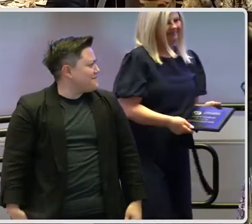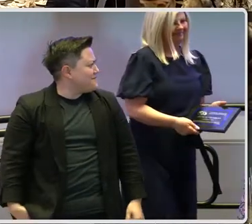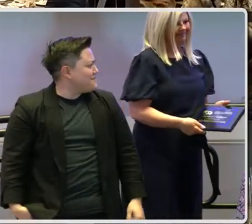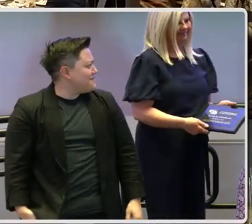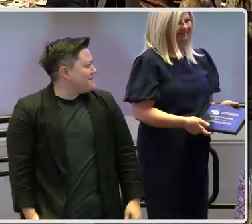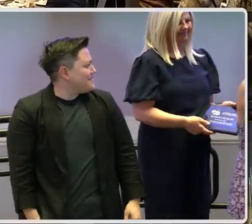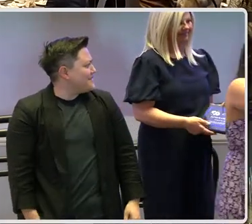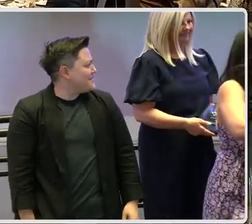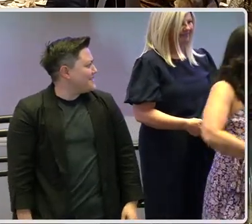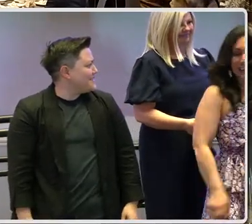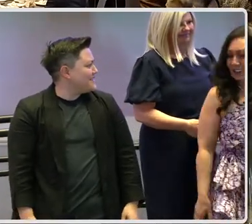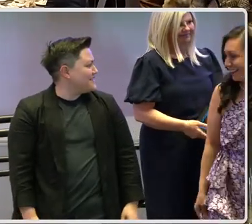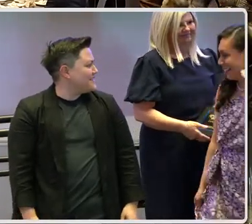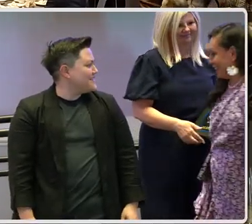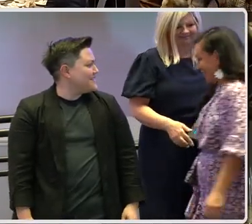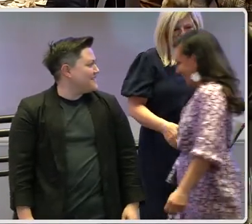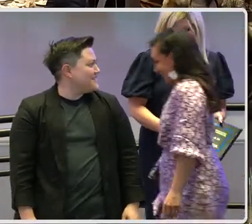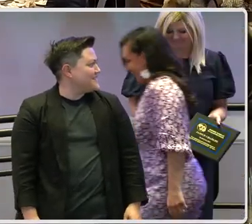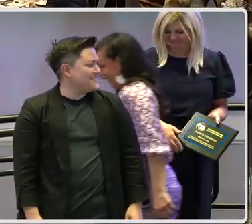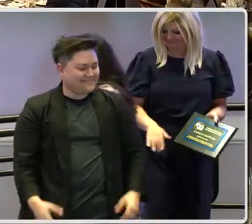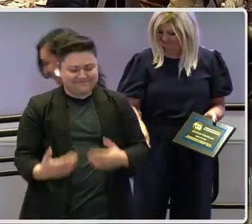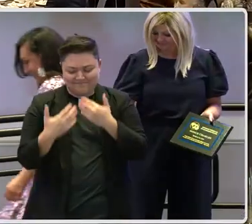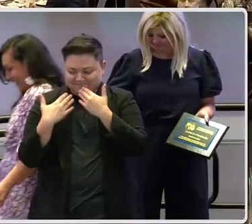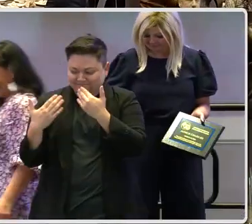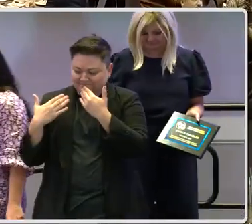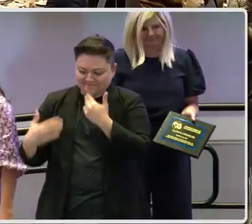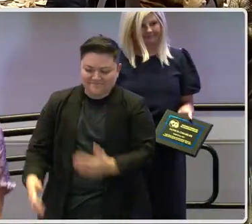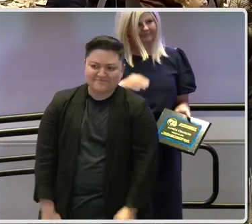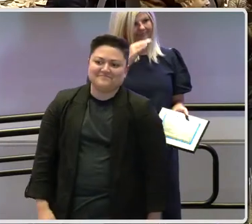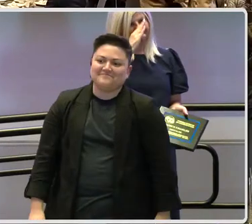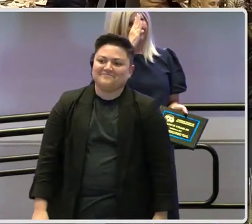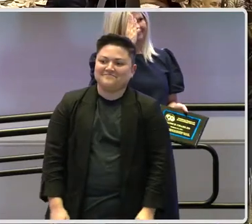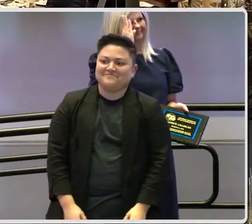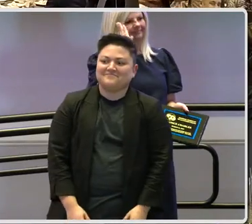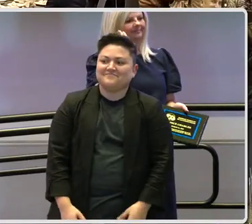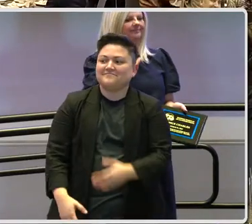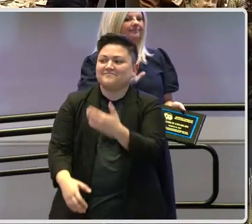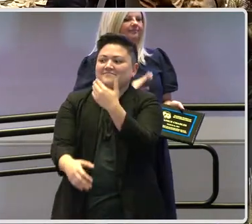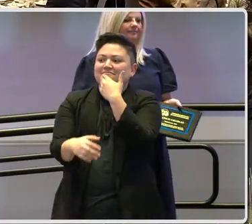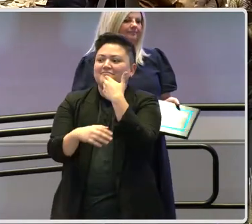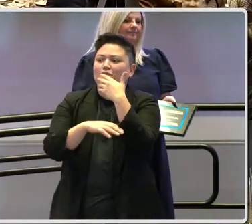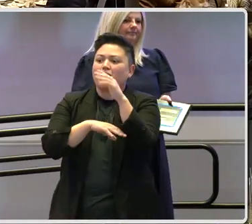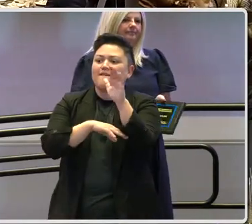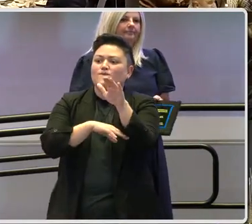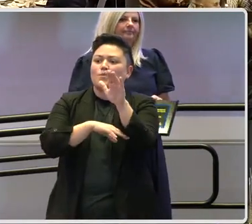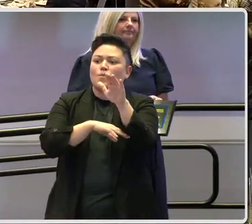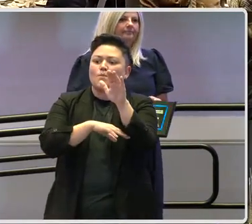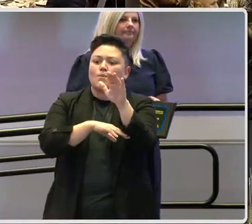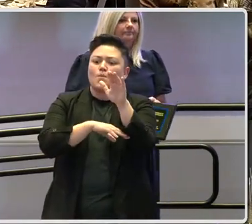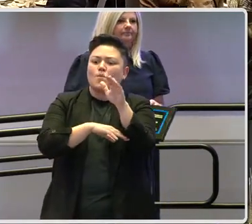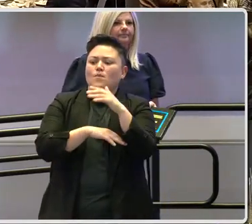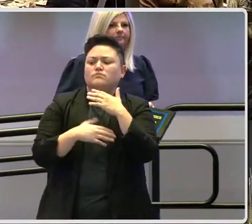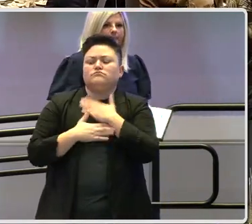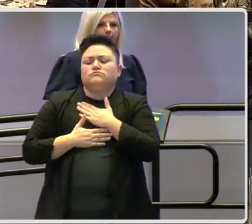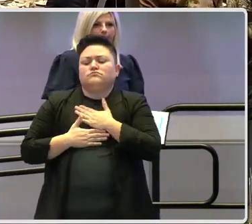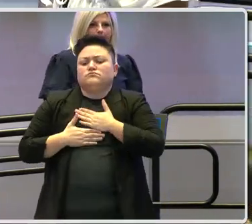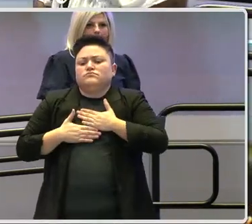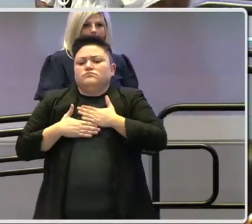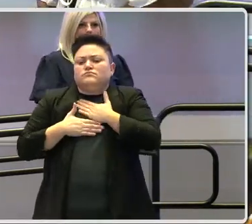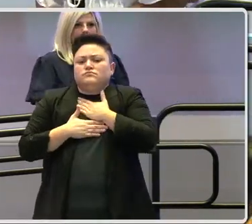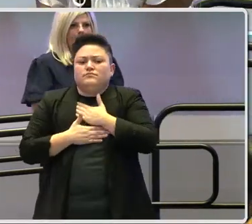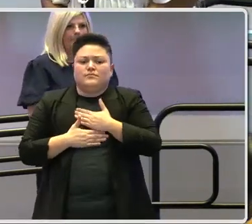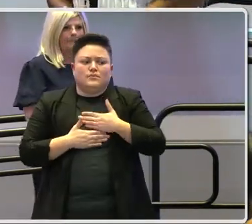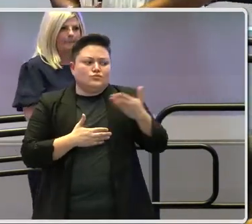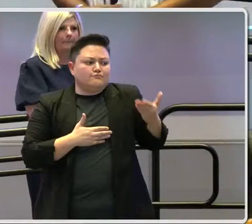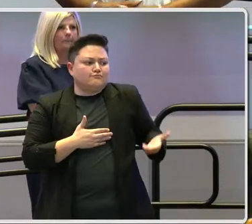Come on, you can come too. There you go. Thank you, Dr. Eddy. Good afternoon, everybody. It is a pleasure to introduce